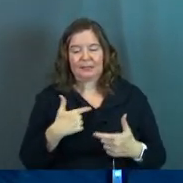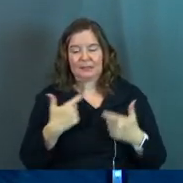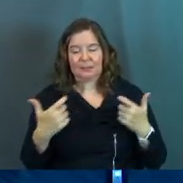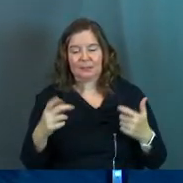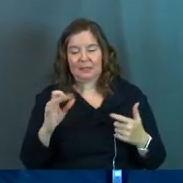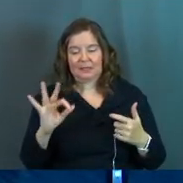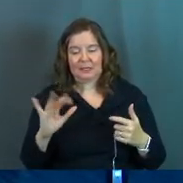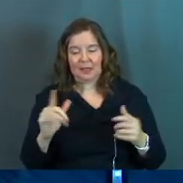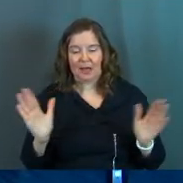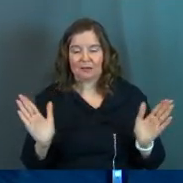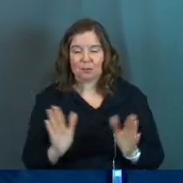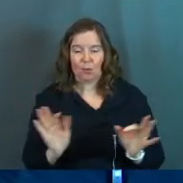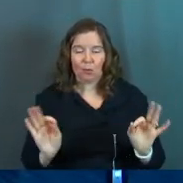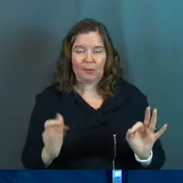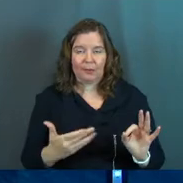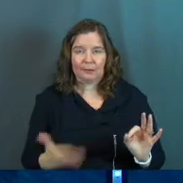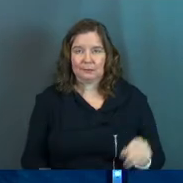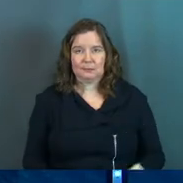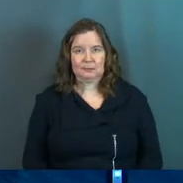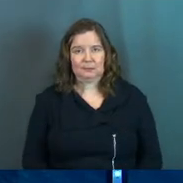a big deal out of small stuff.